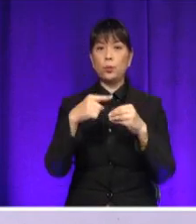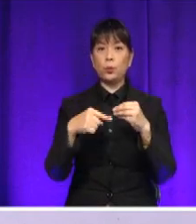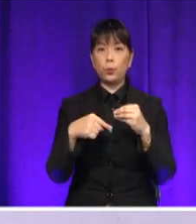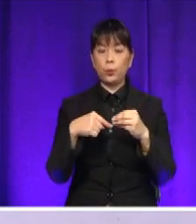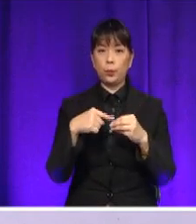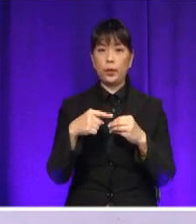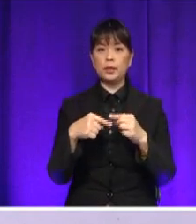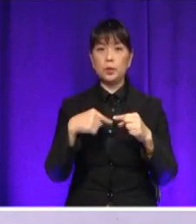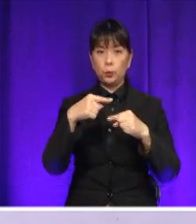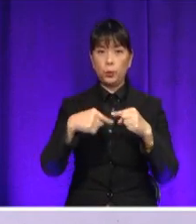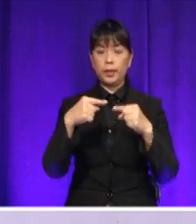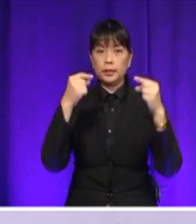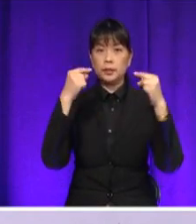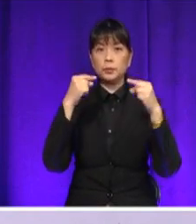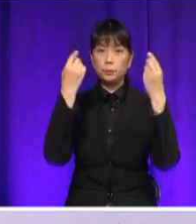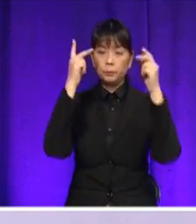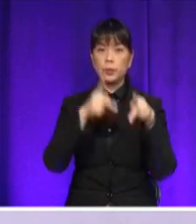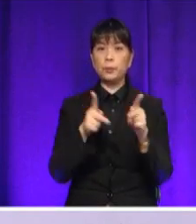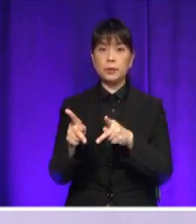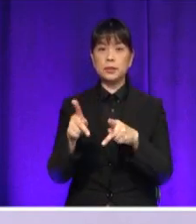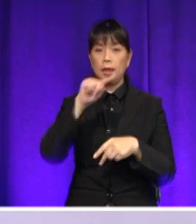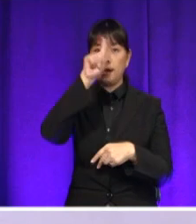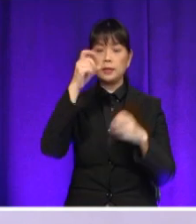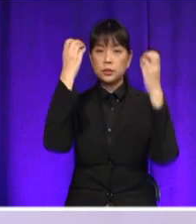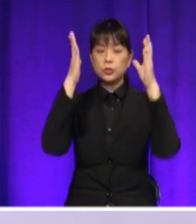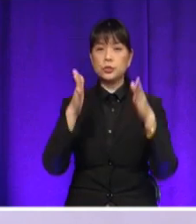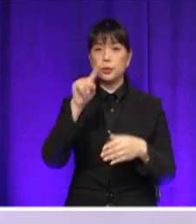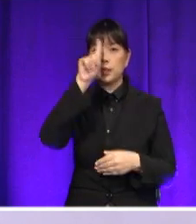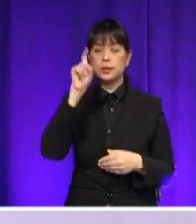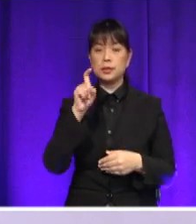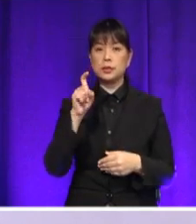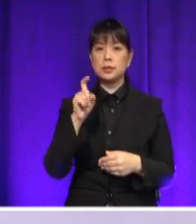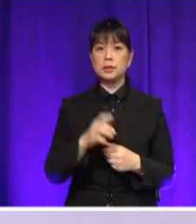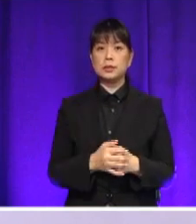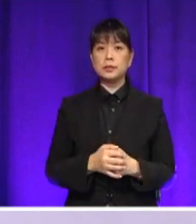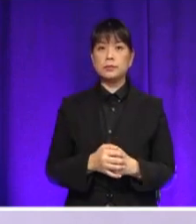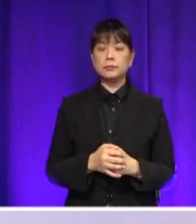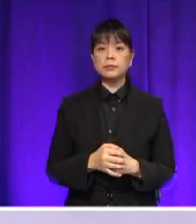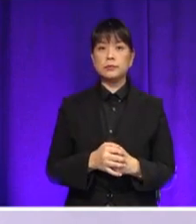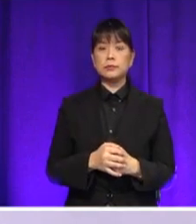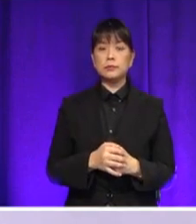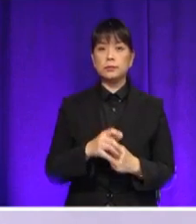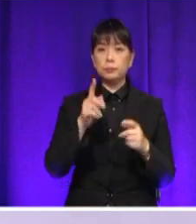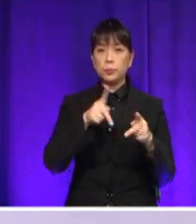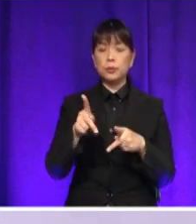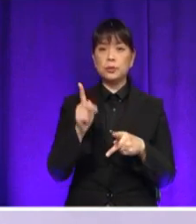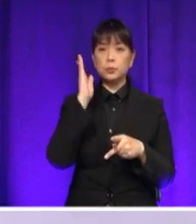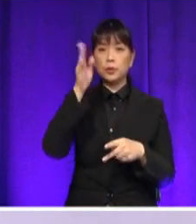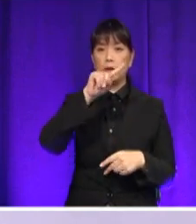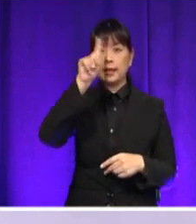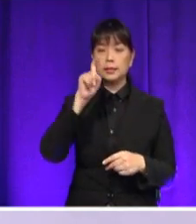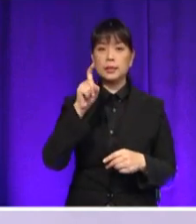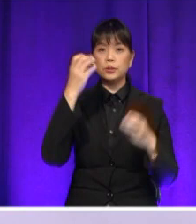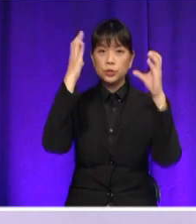me questions like, teacher, do I need to copy this? Oh, okay. Or,